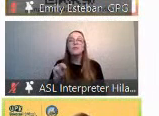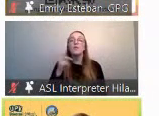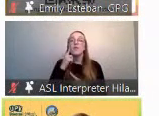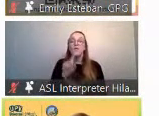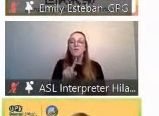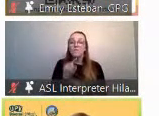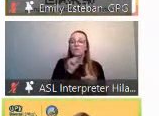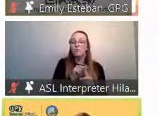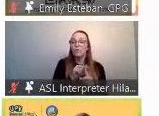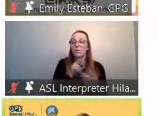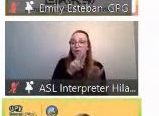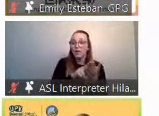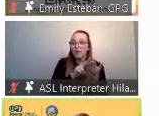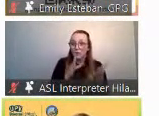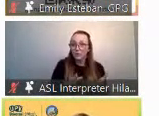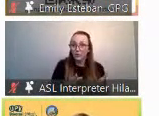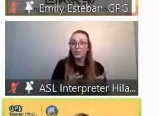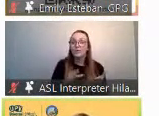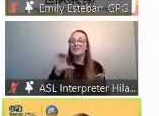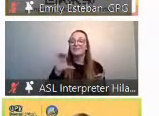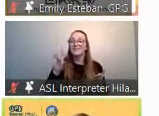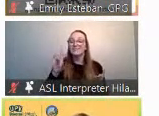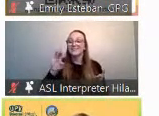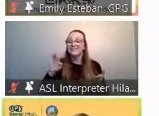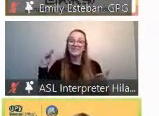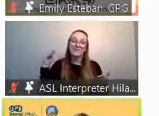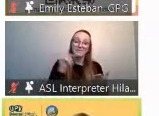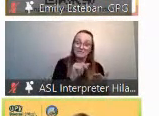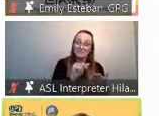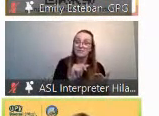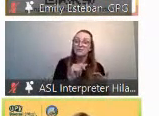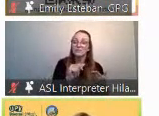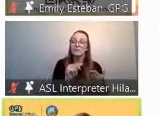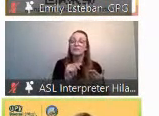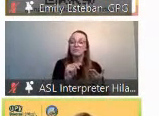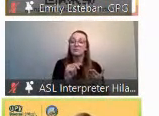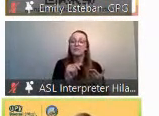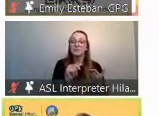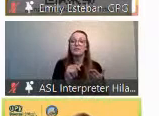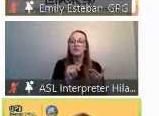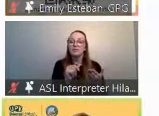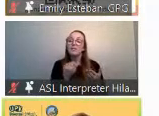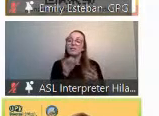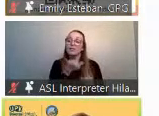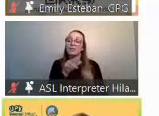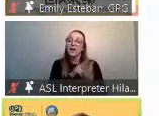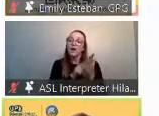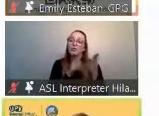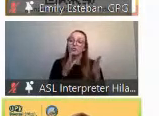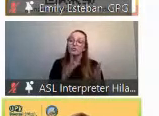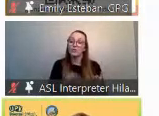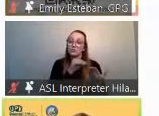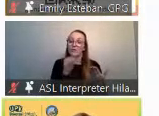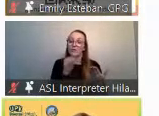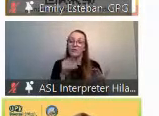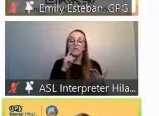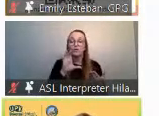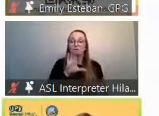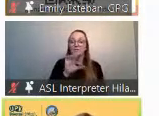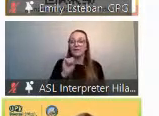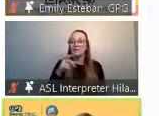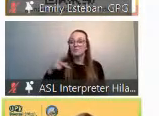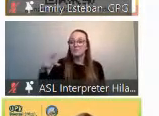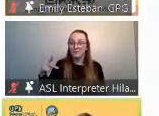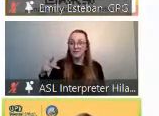contractors, CDE reimburses the state preschool or CSPP contractor the contract rate for CSPP, which includes